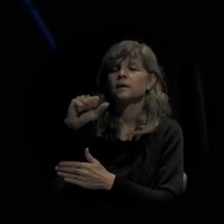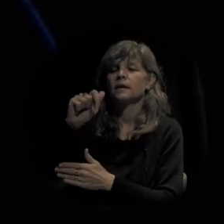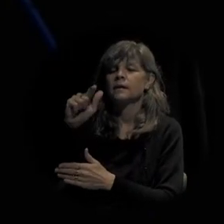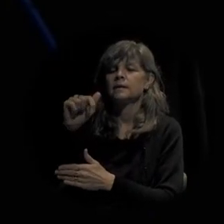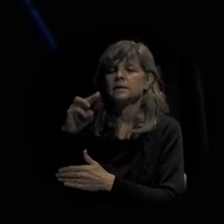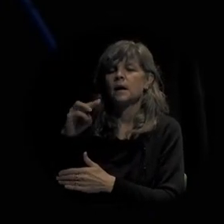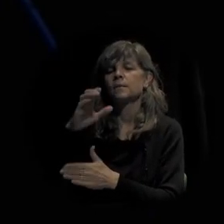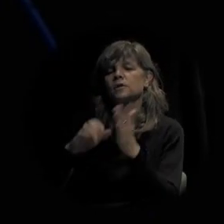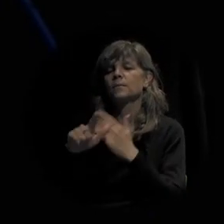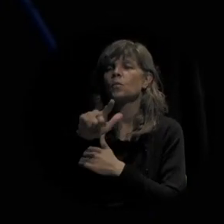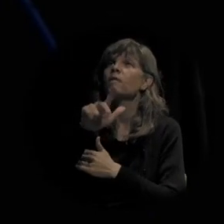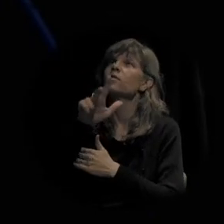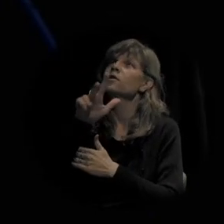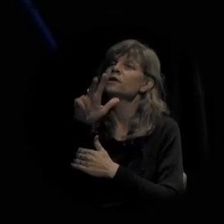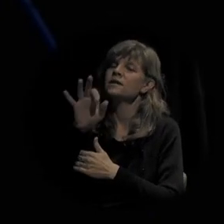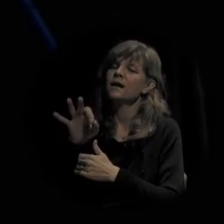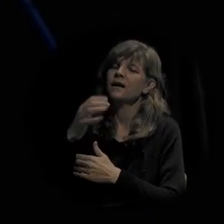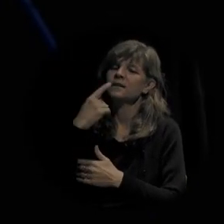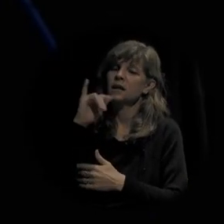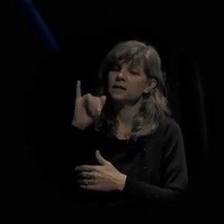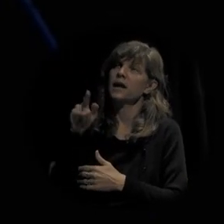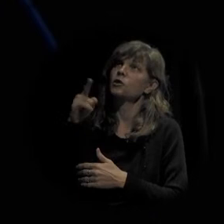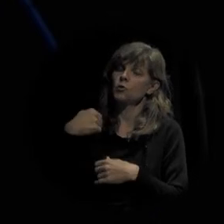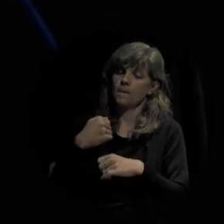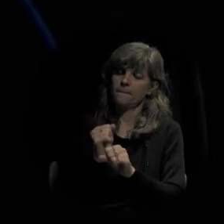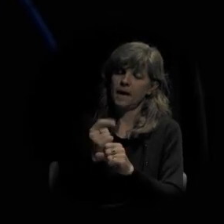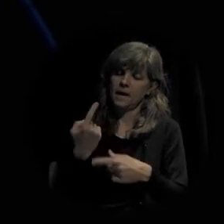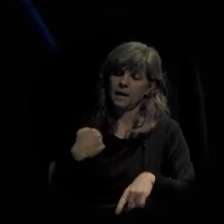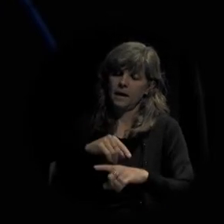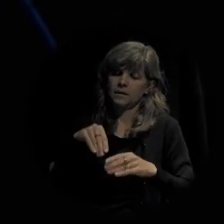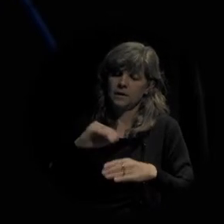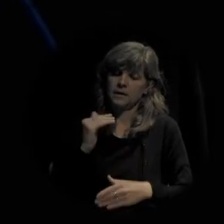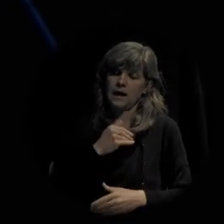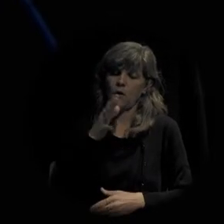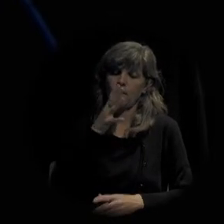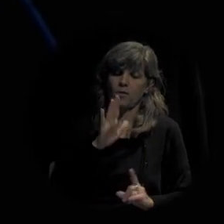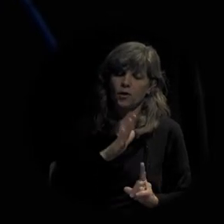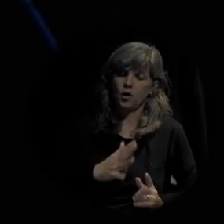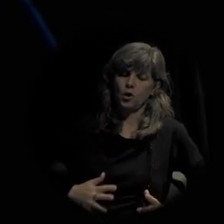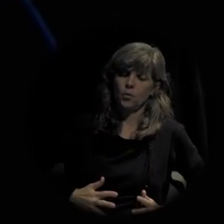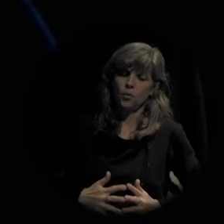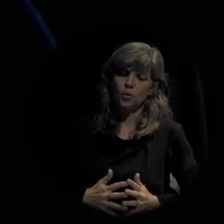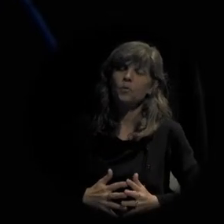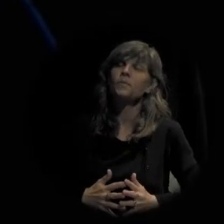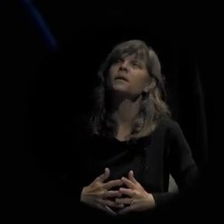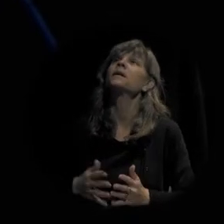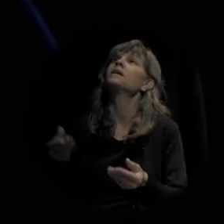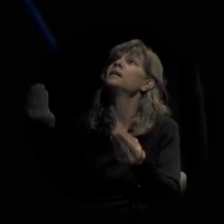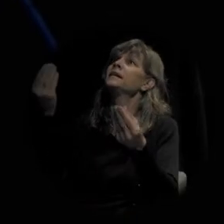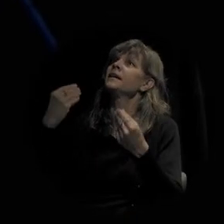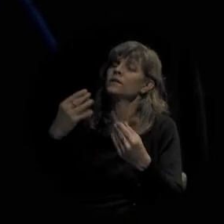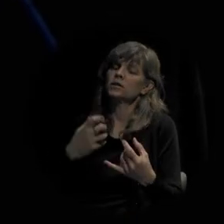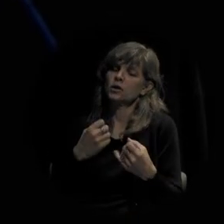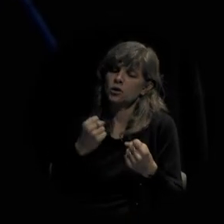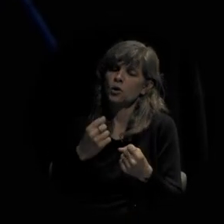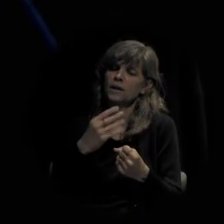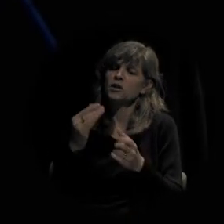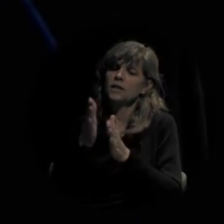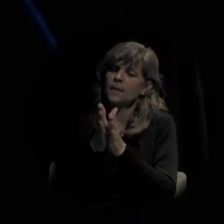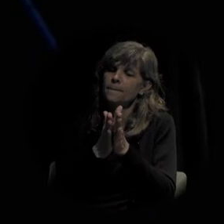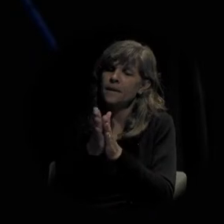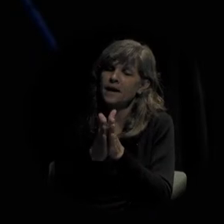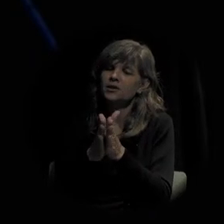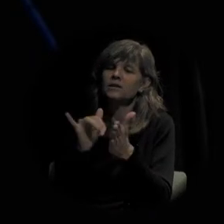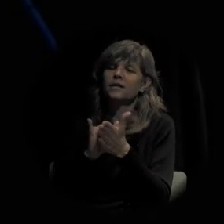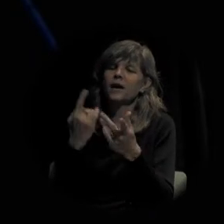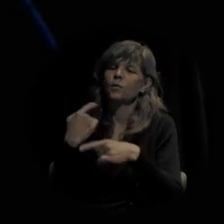our mother's womb. Jesus, give us the courage and the compassion we need to live as faithful